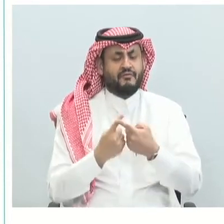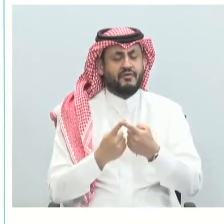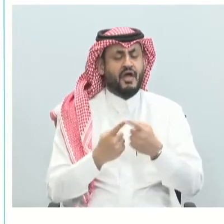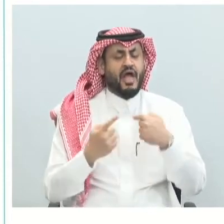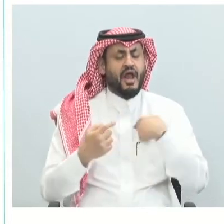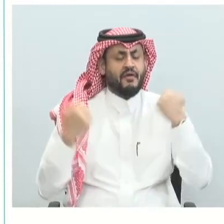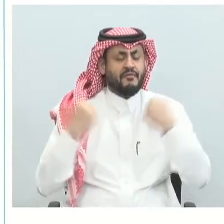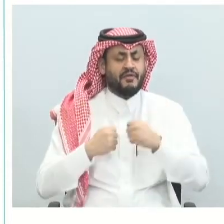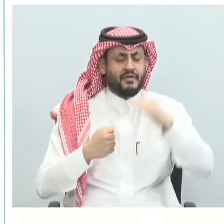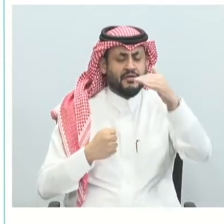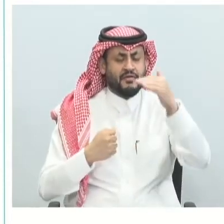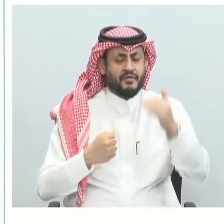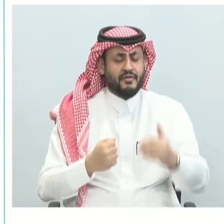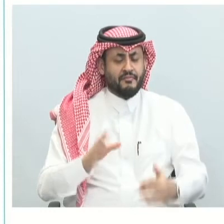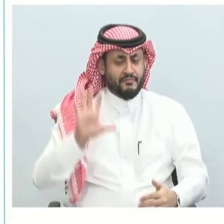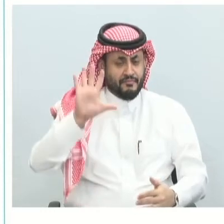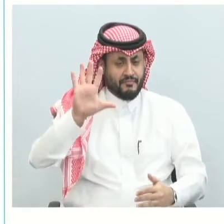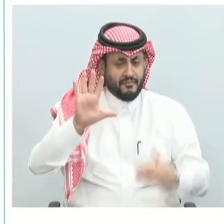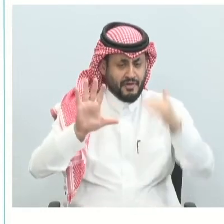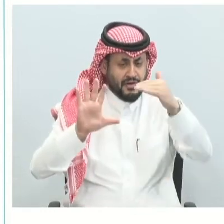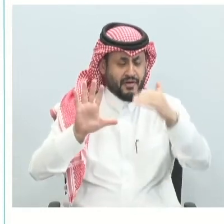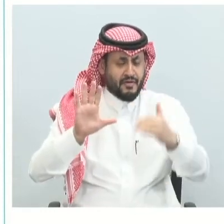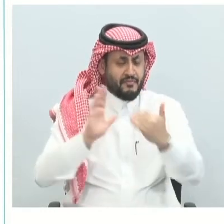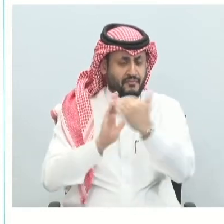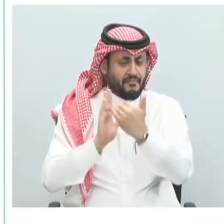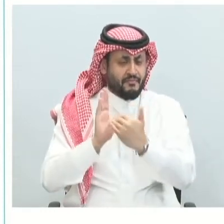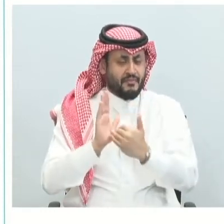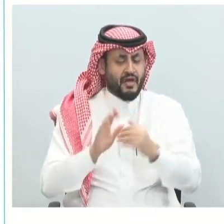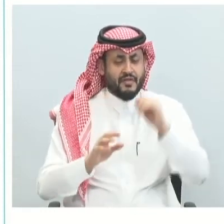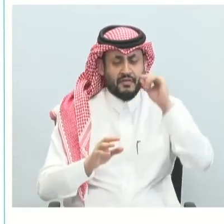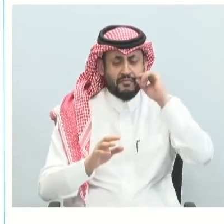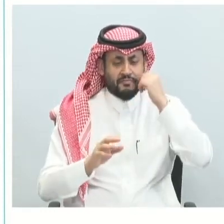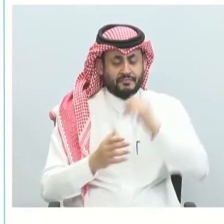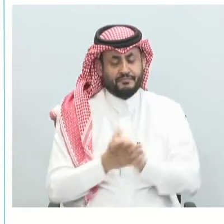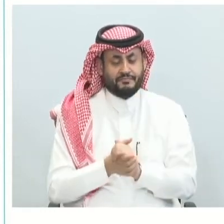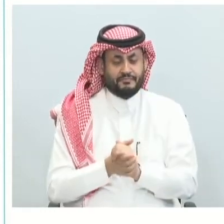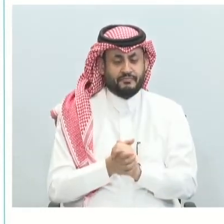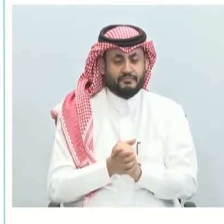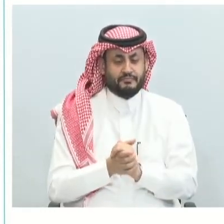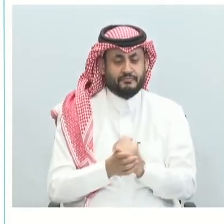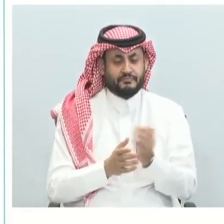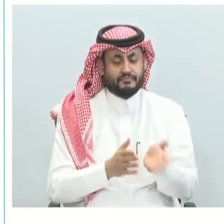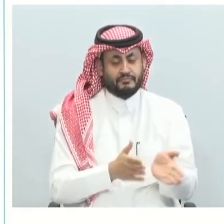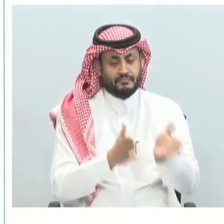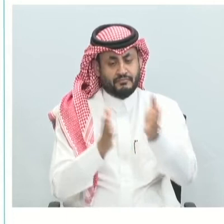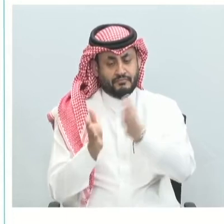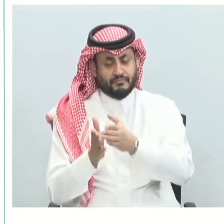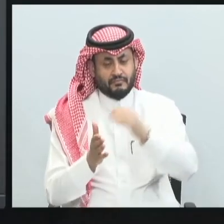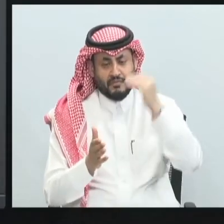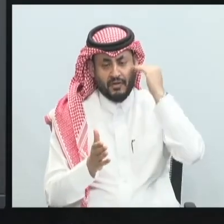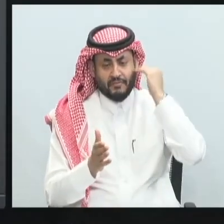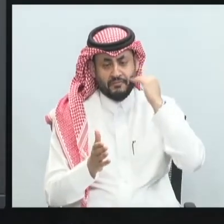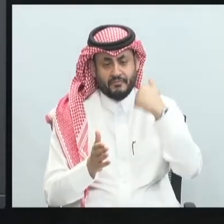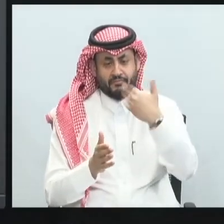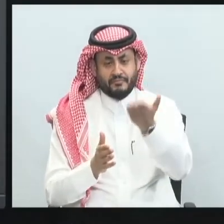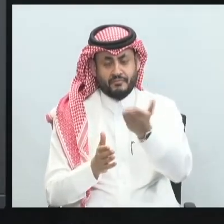cap, sunglasses, a t-shirt, a jacket, and jeans. Excellent. Now, let's move to the